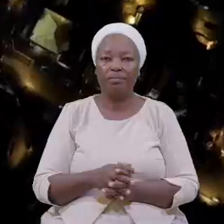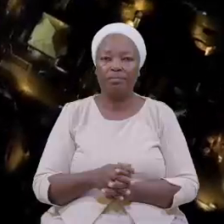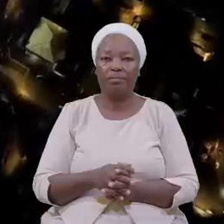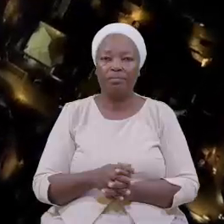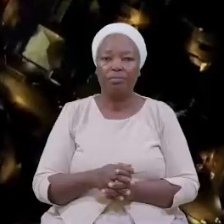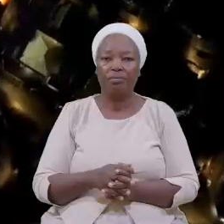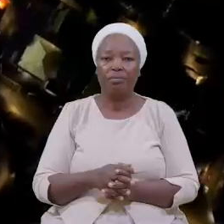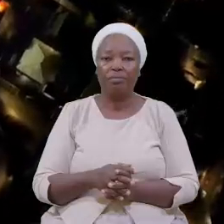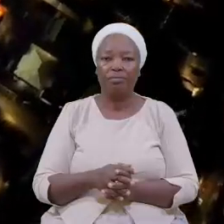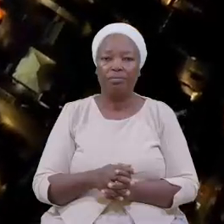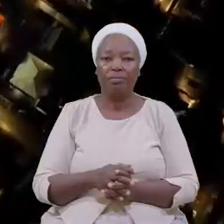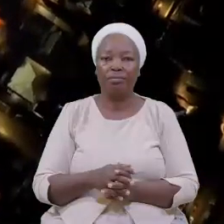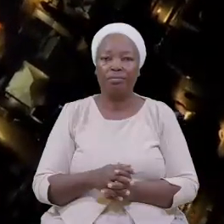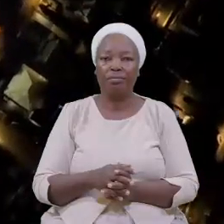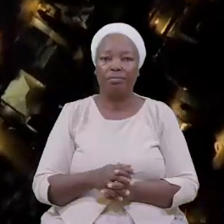be who?